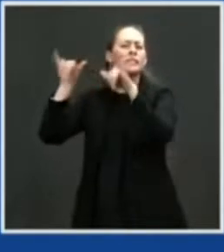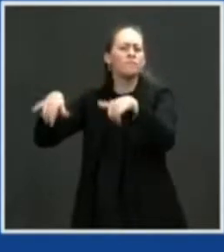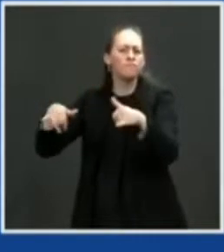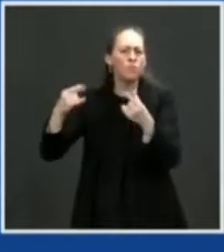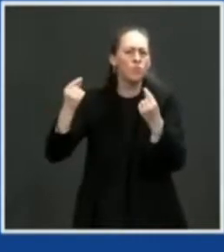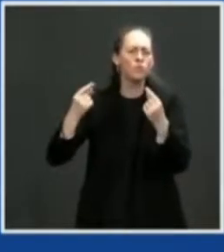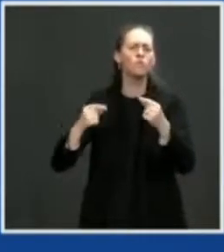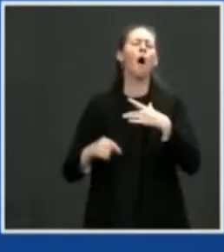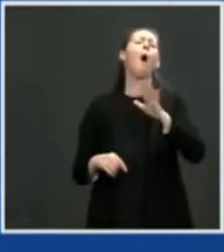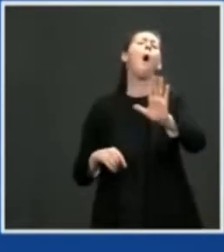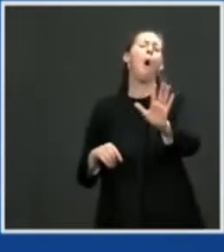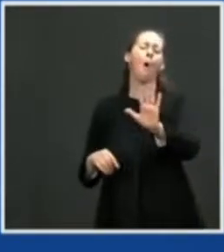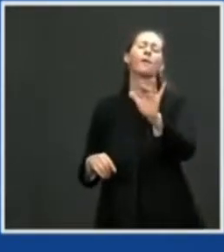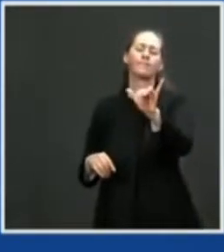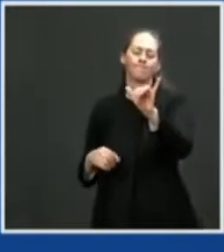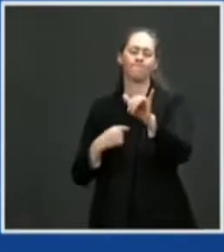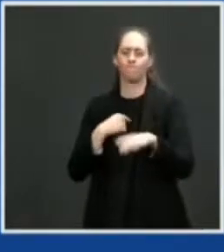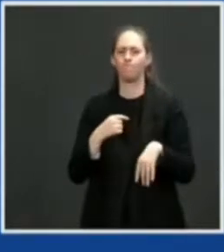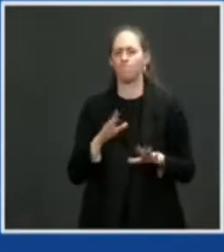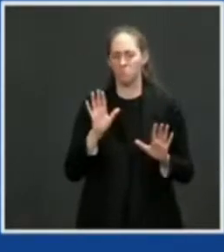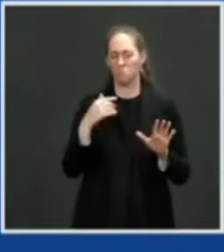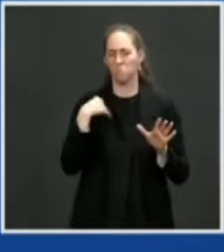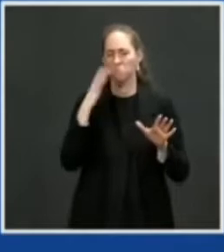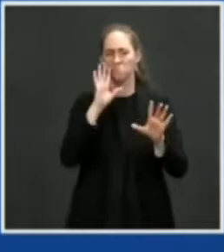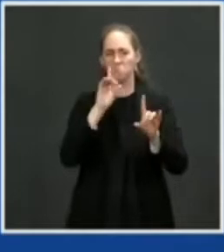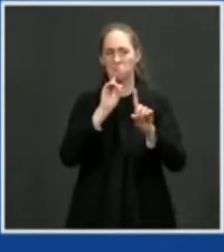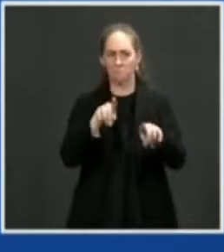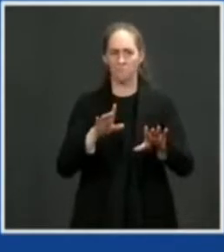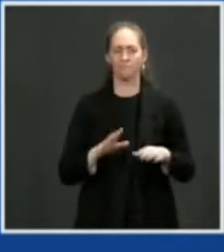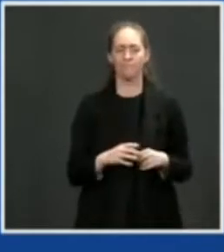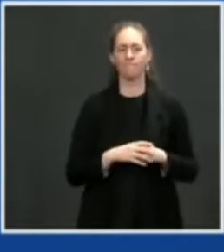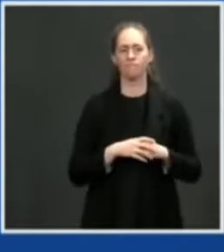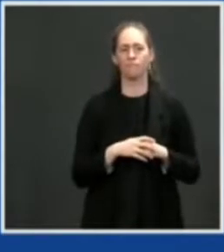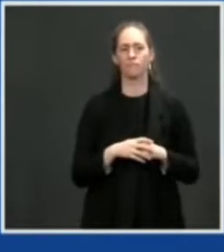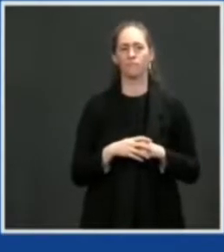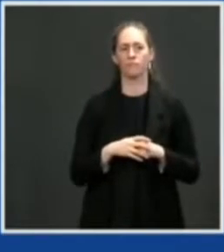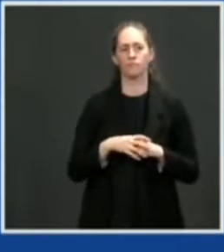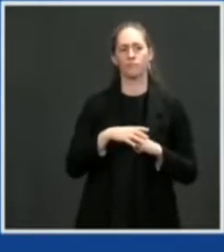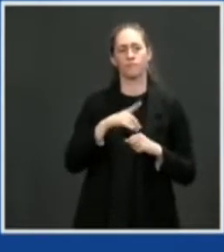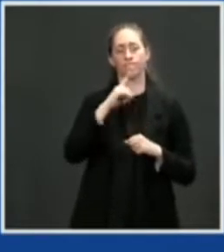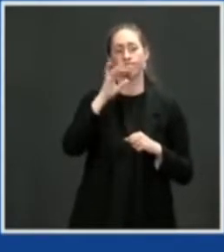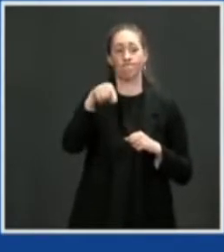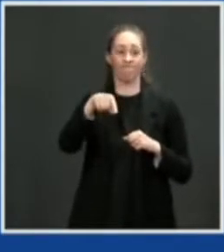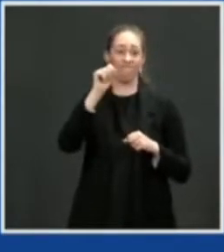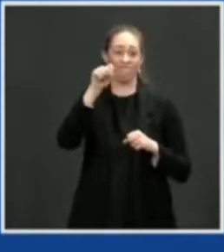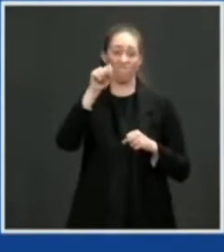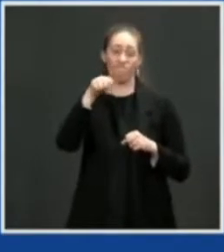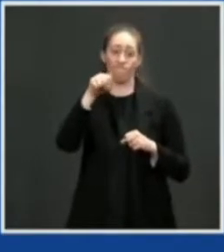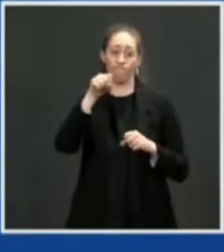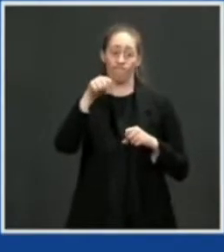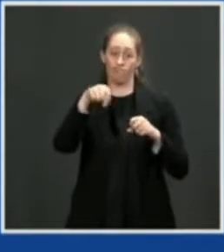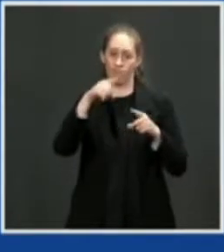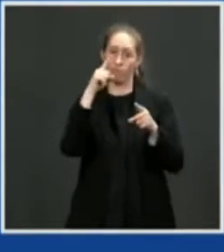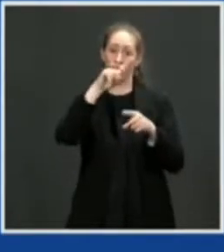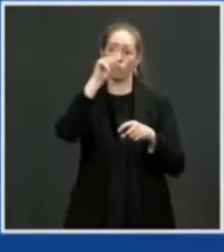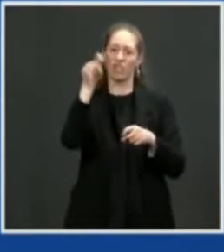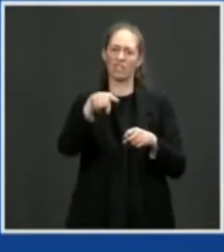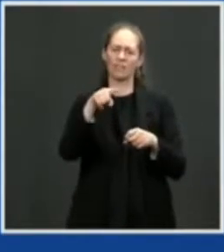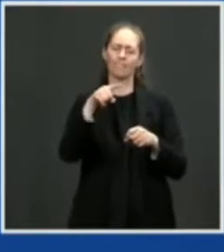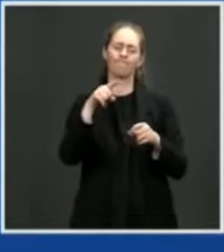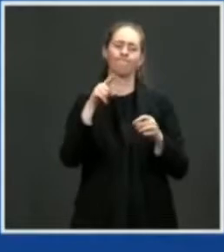they're each specifically legitimate questions, They're legitimate. but they only touch